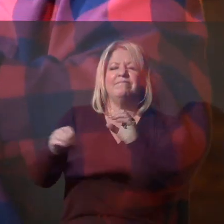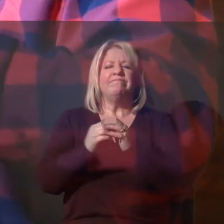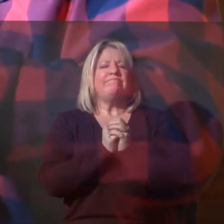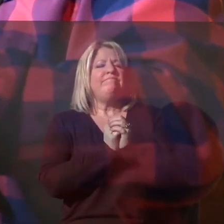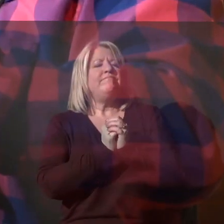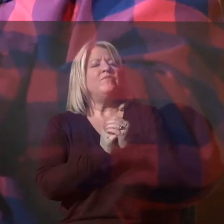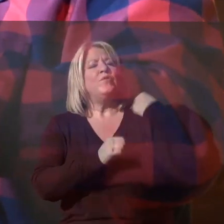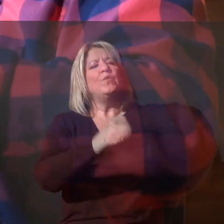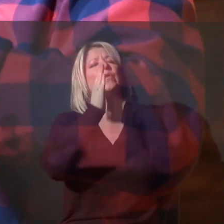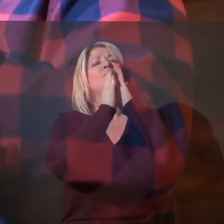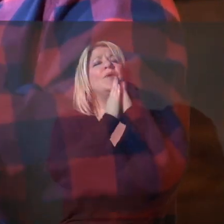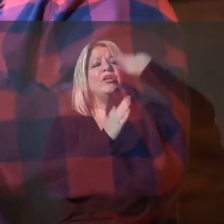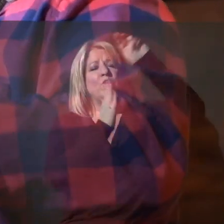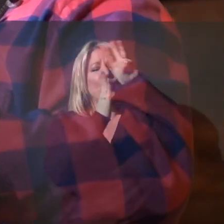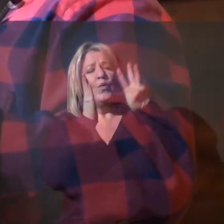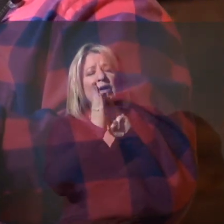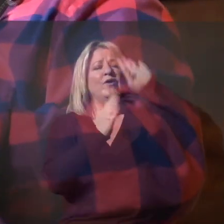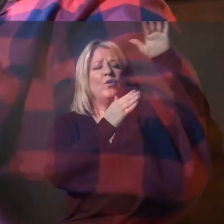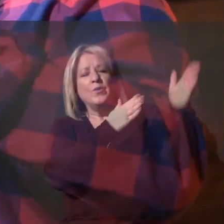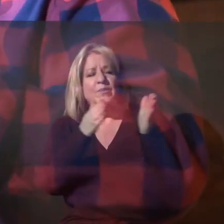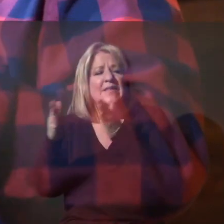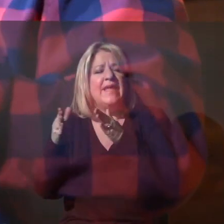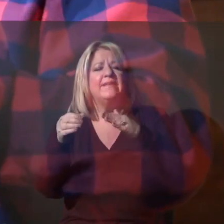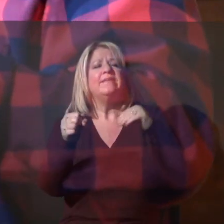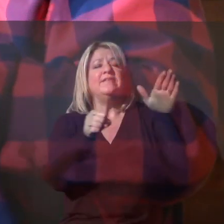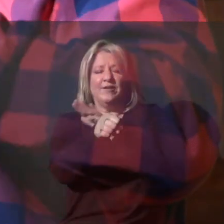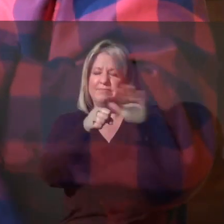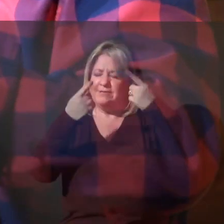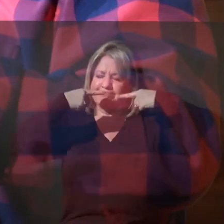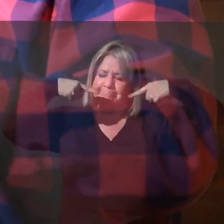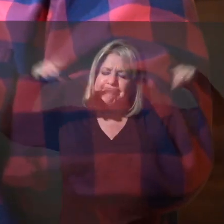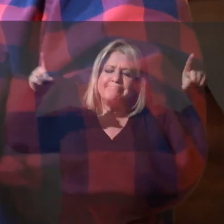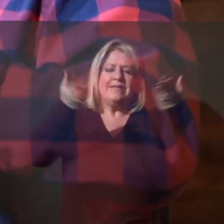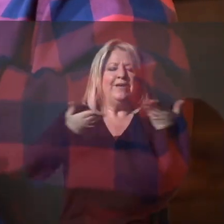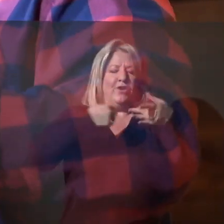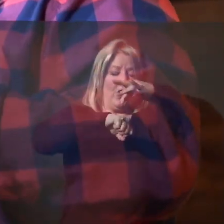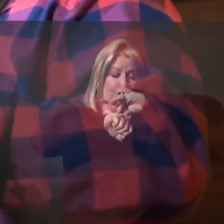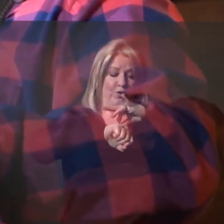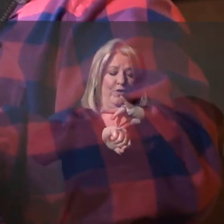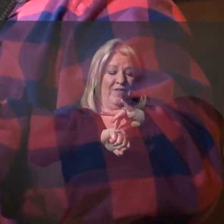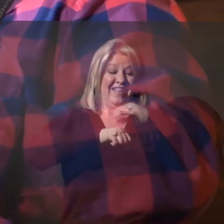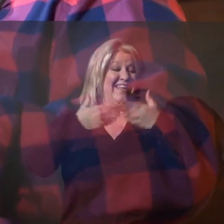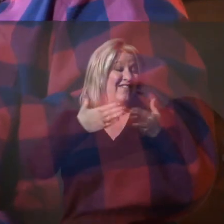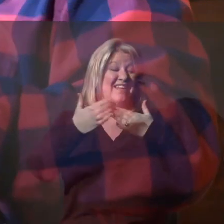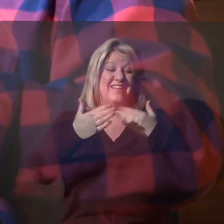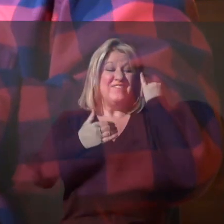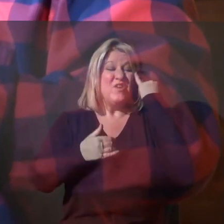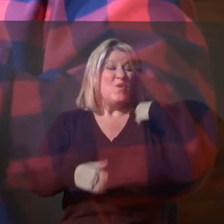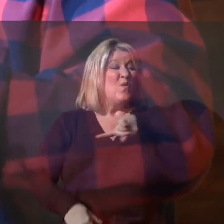We just pray for Your will and Your plan to be fulfilled on this earth, even if we don't understand it this